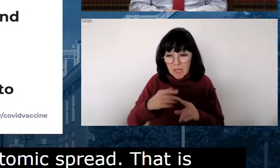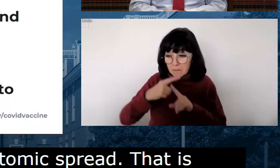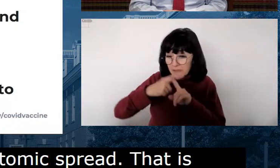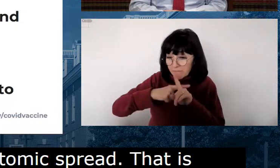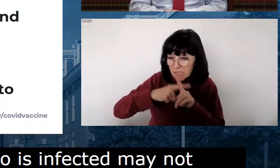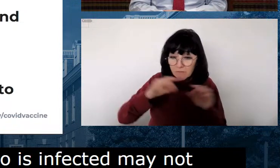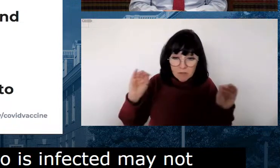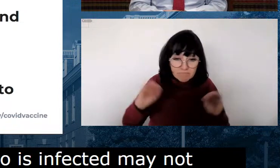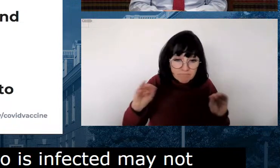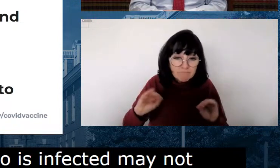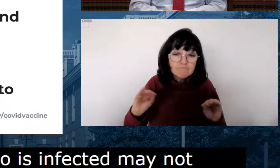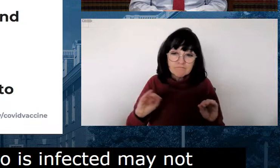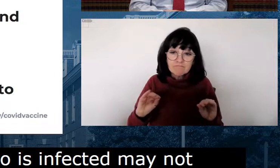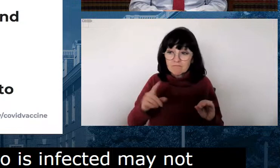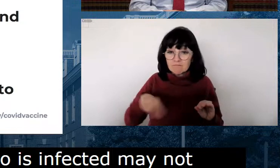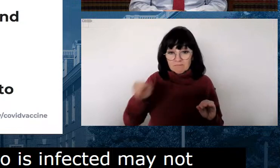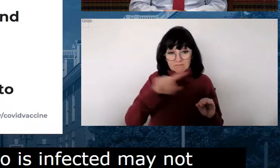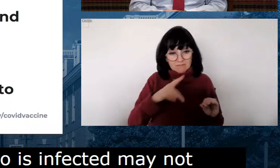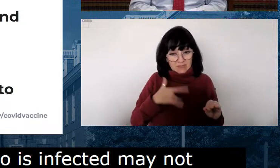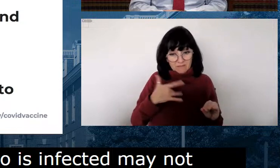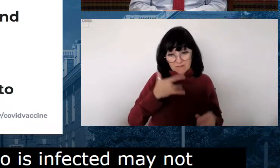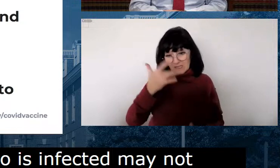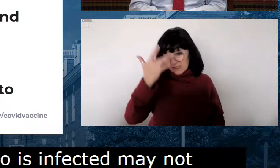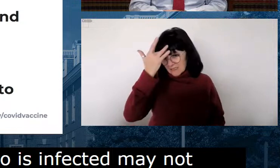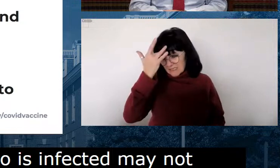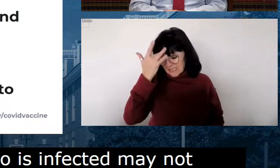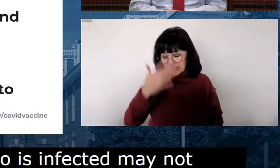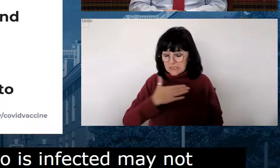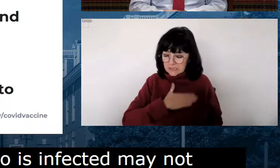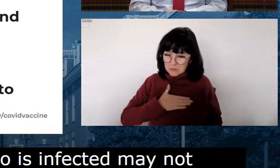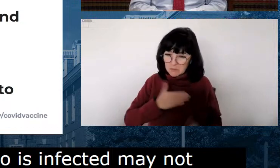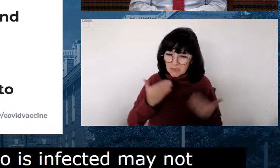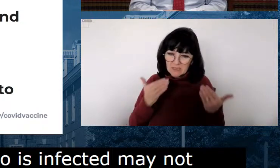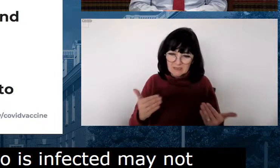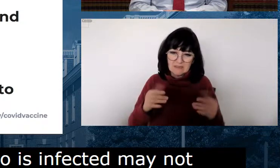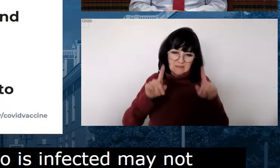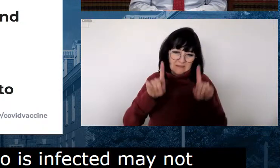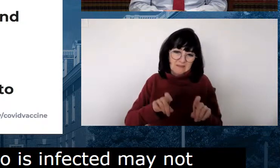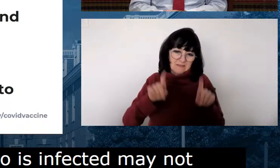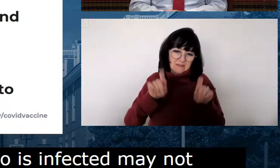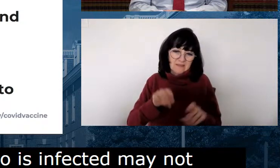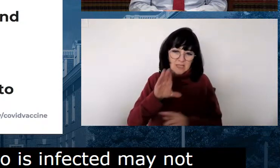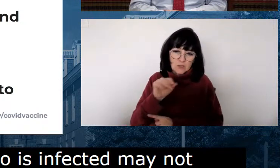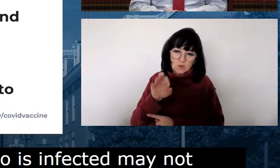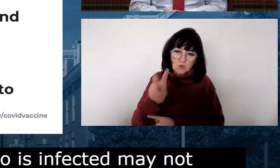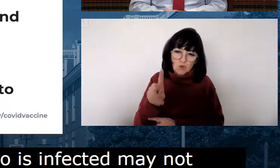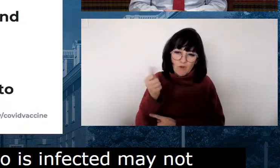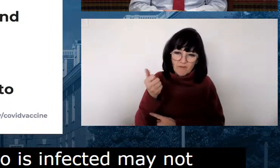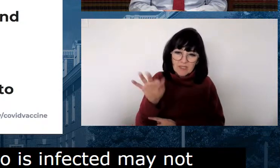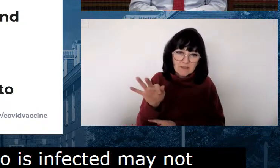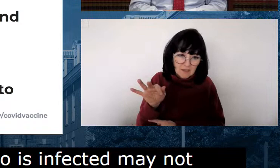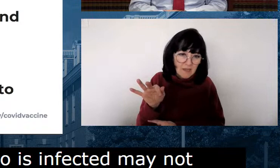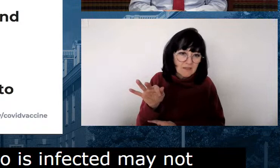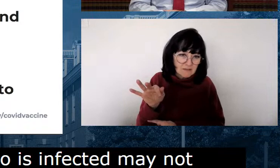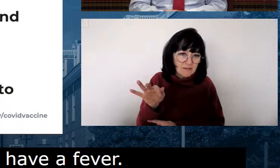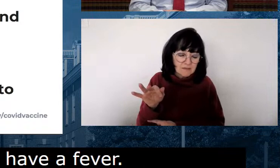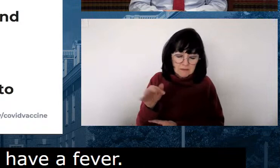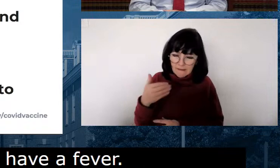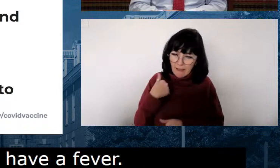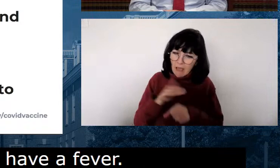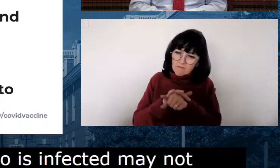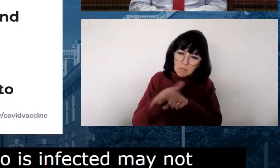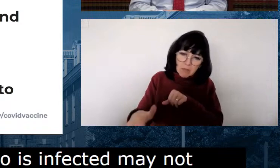symptomatic. But if you do feel sick, get tested for COVID-19. We have lots of places to get